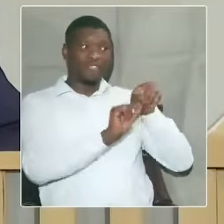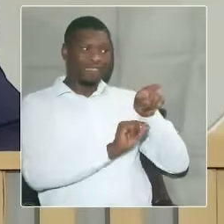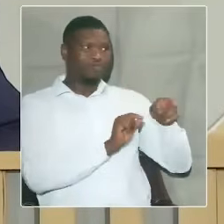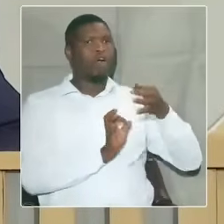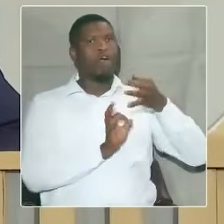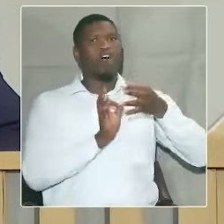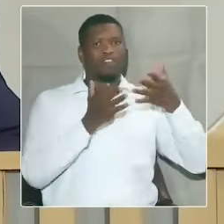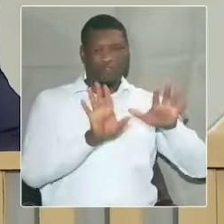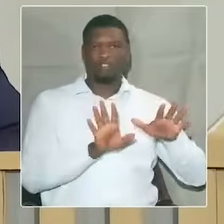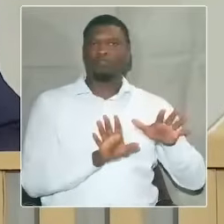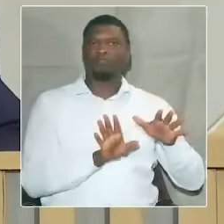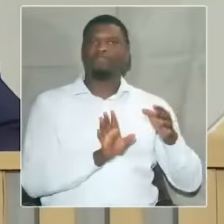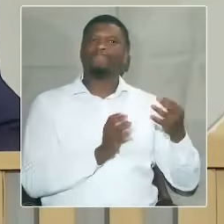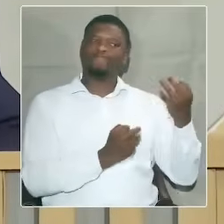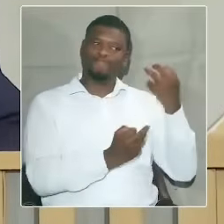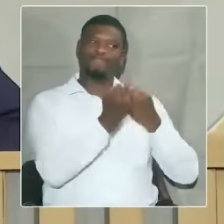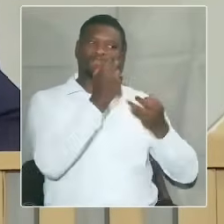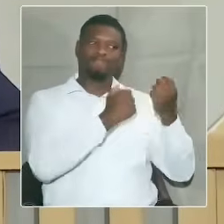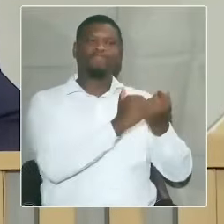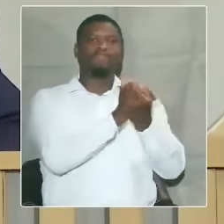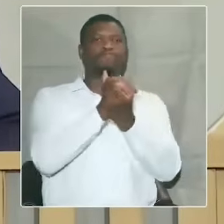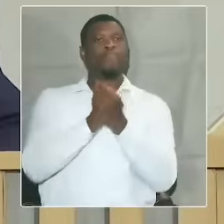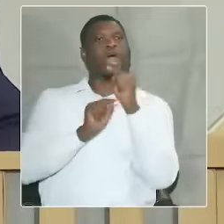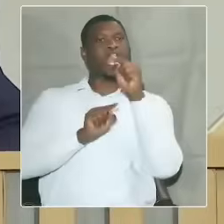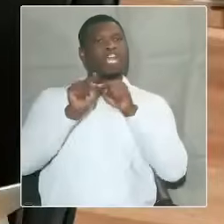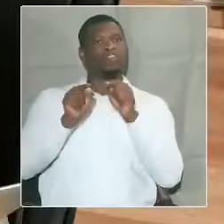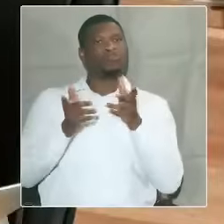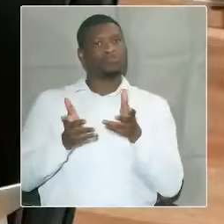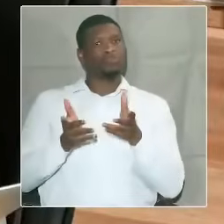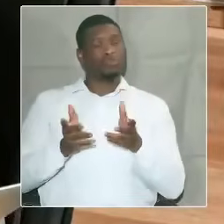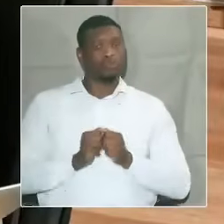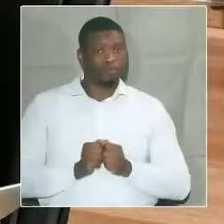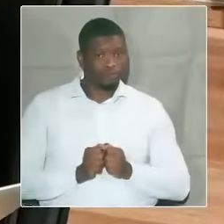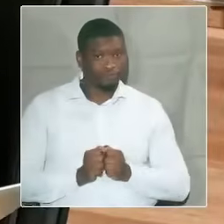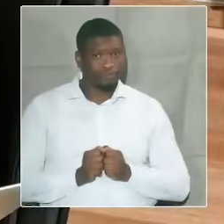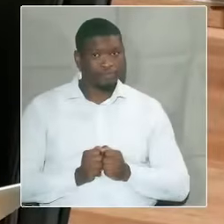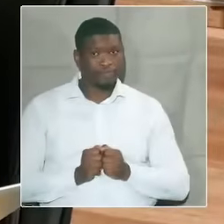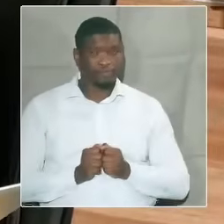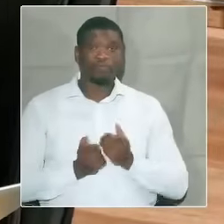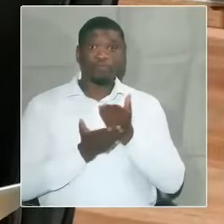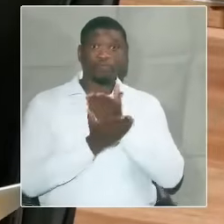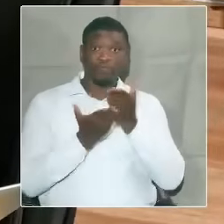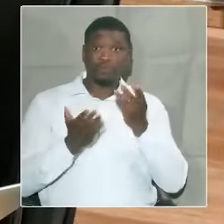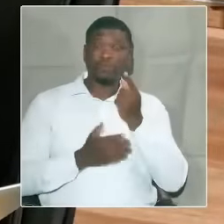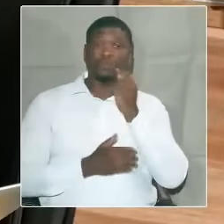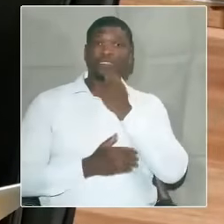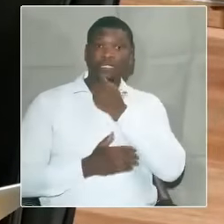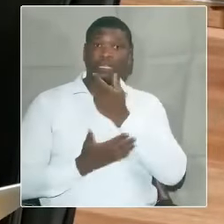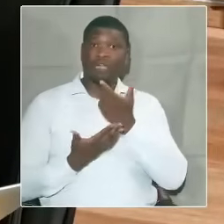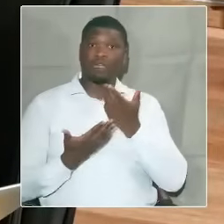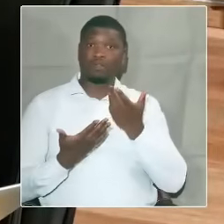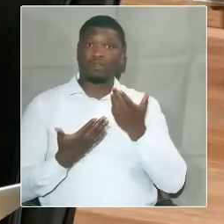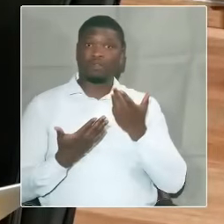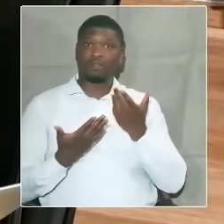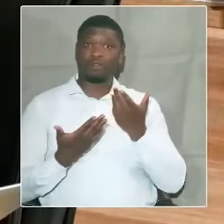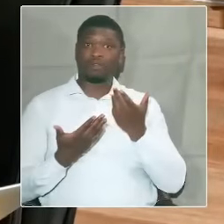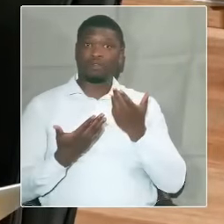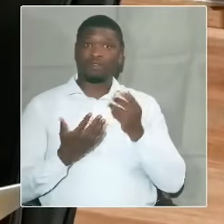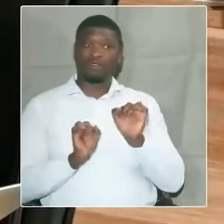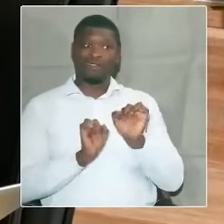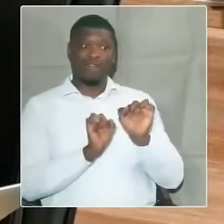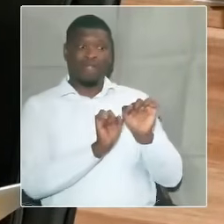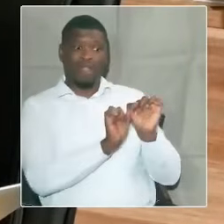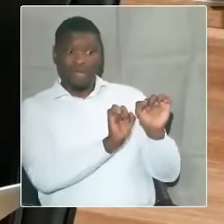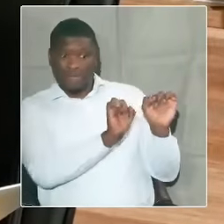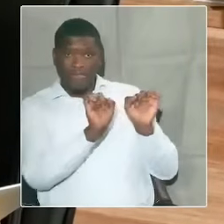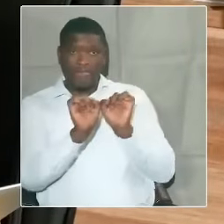that was the allegation that was said. I think it's safe to leave it there. And you're saying because